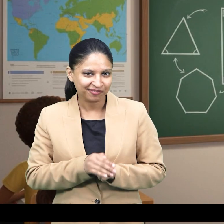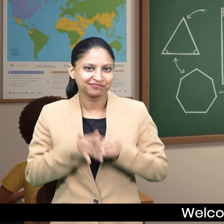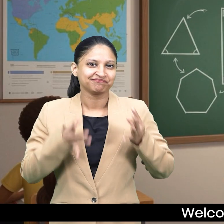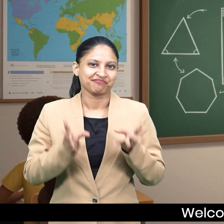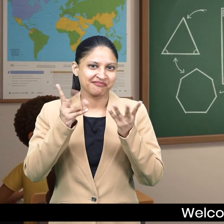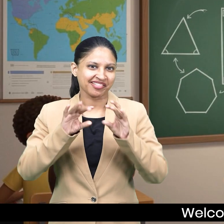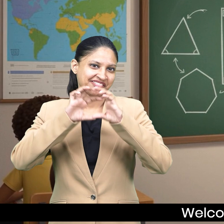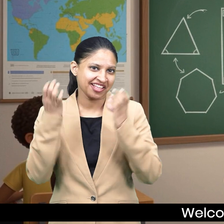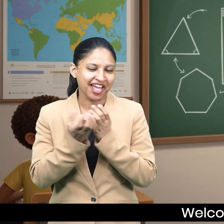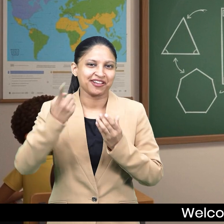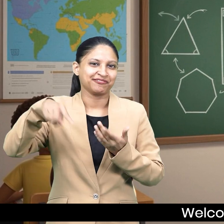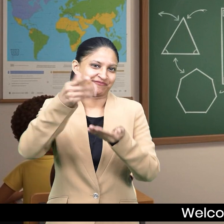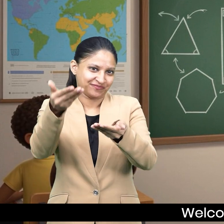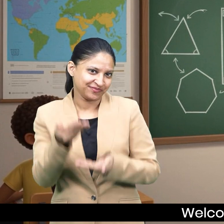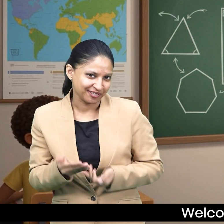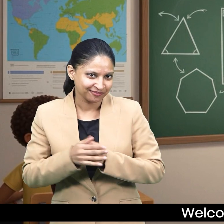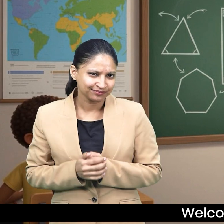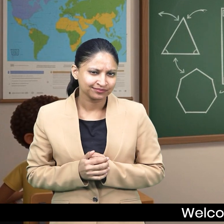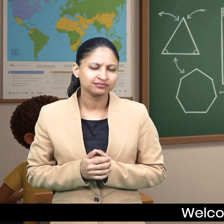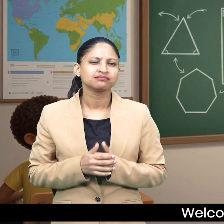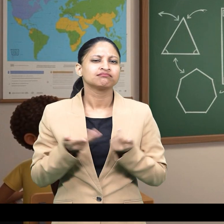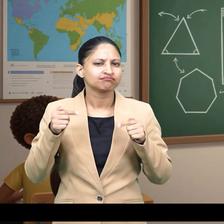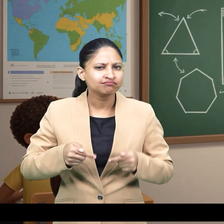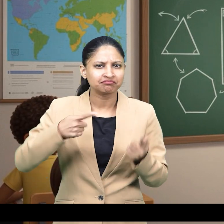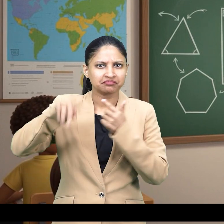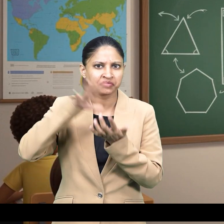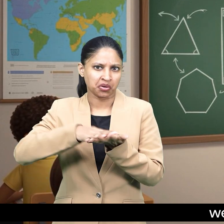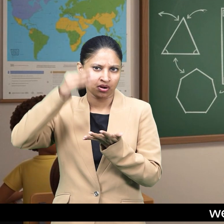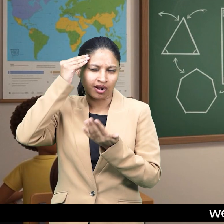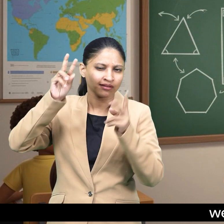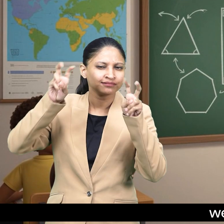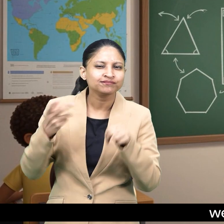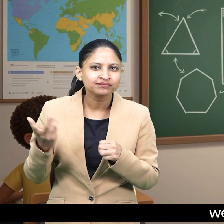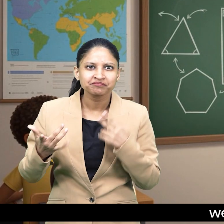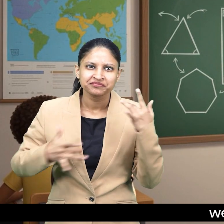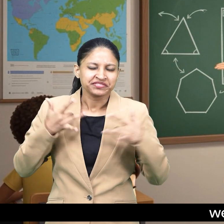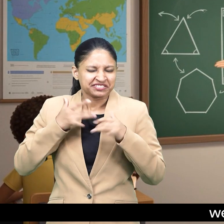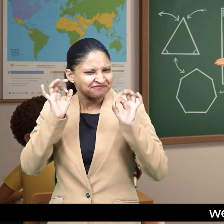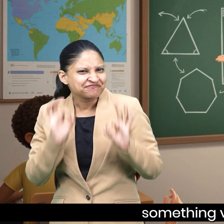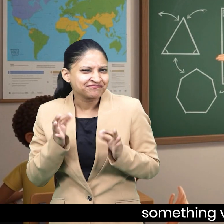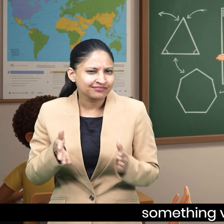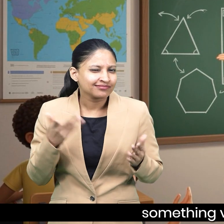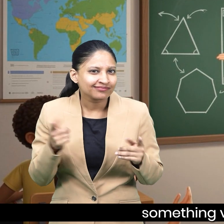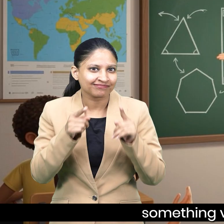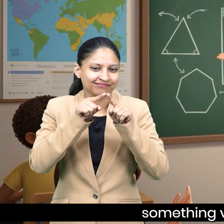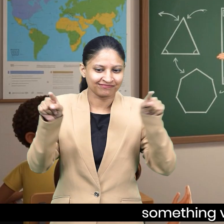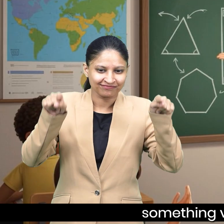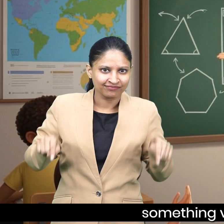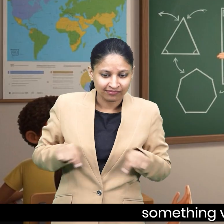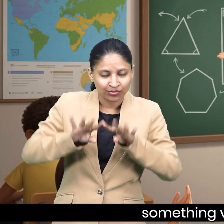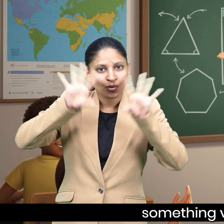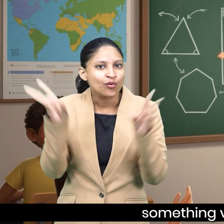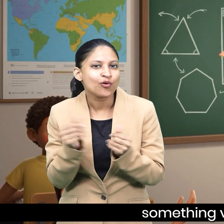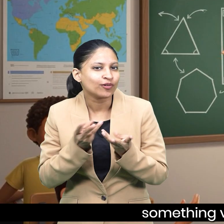children, welcome to our math class. Today we are going to learn something very